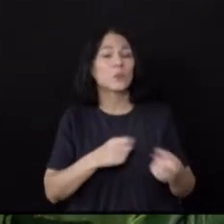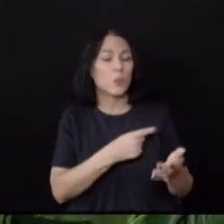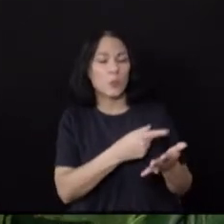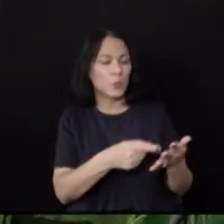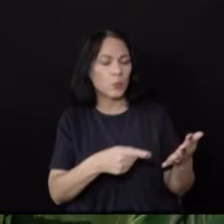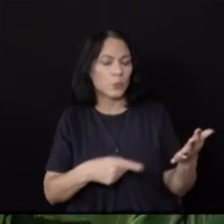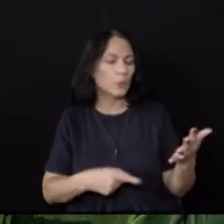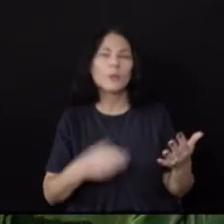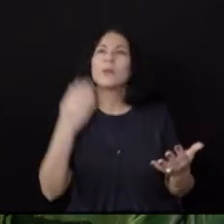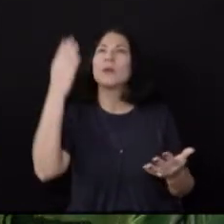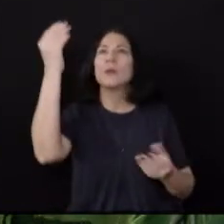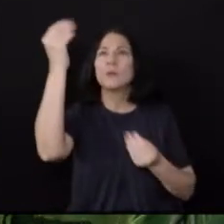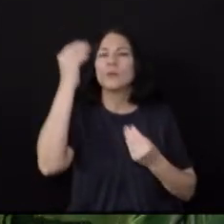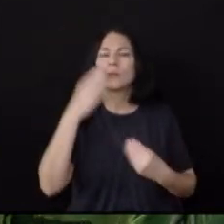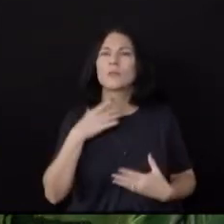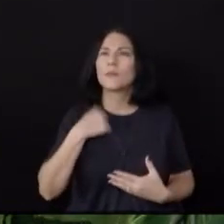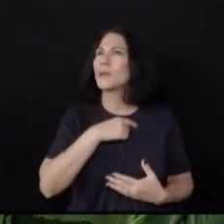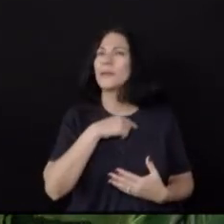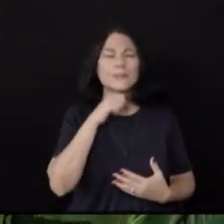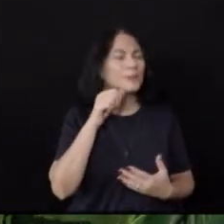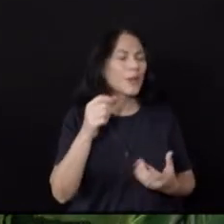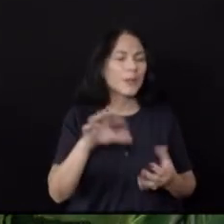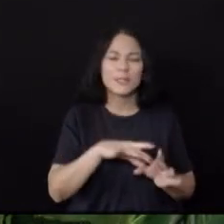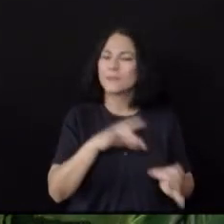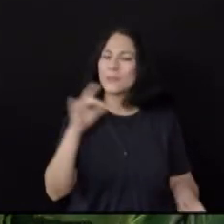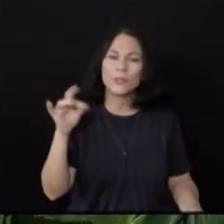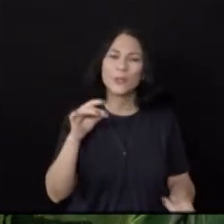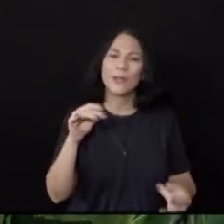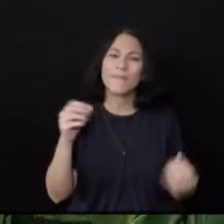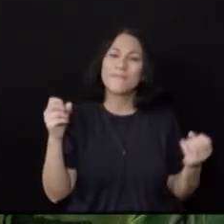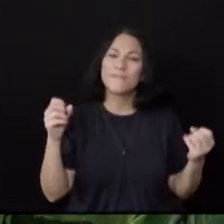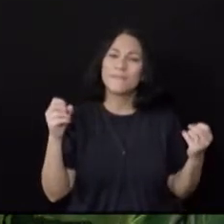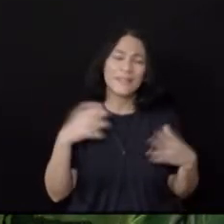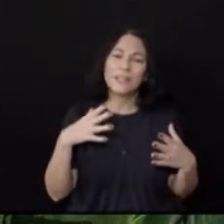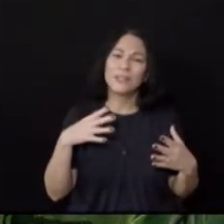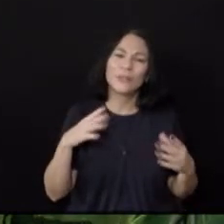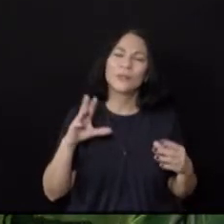You have given us not a spirit of fear, but a spirit of love,